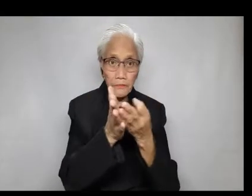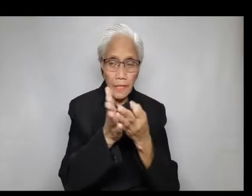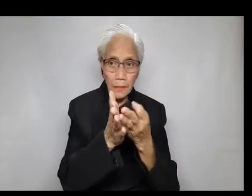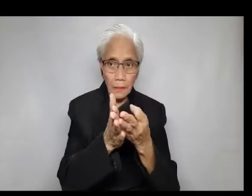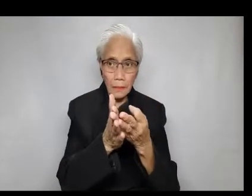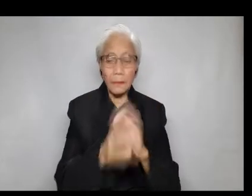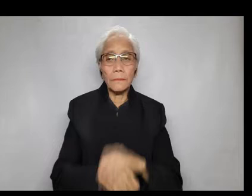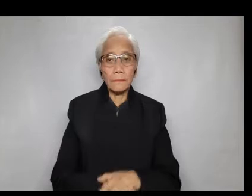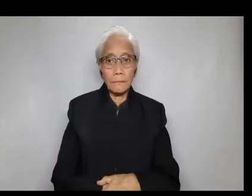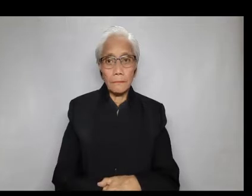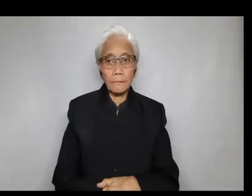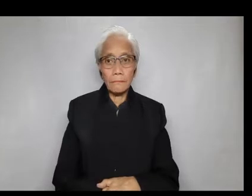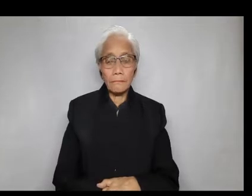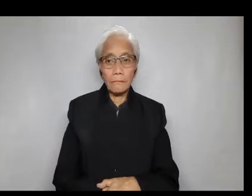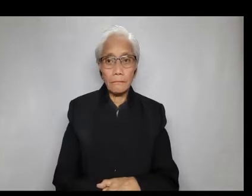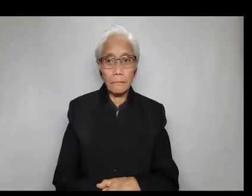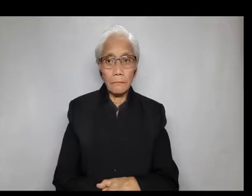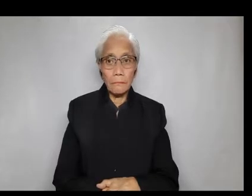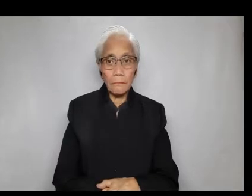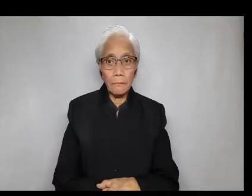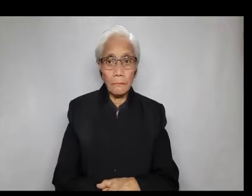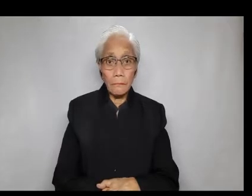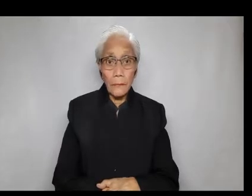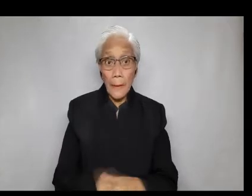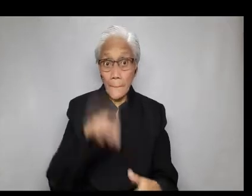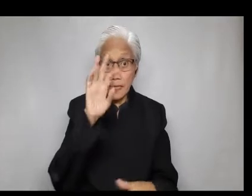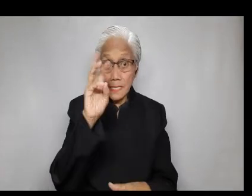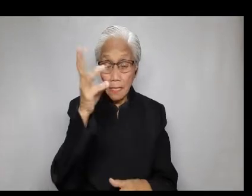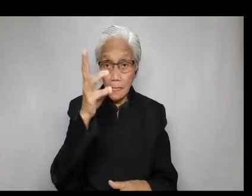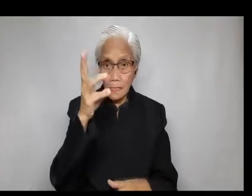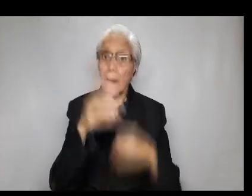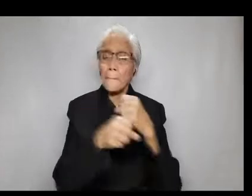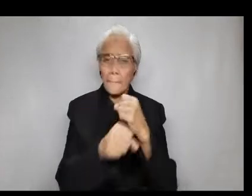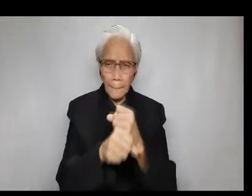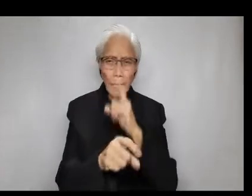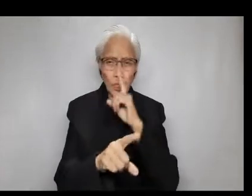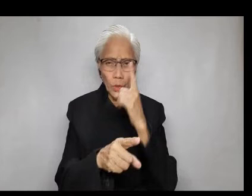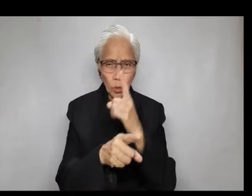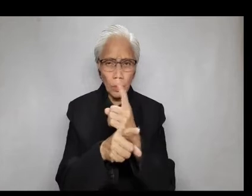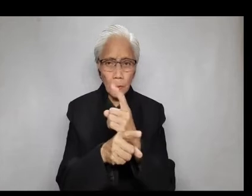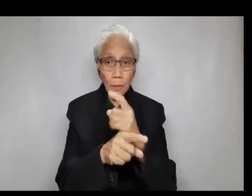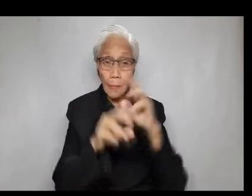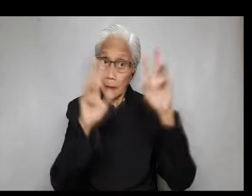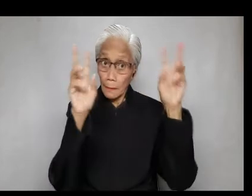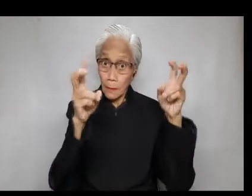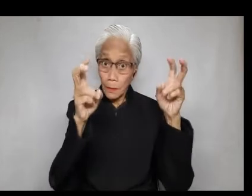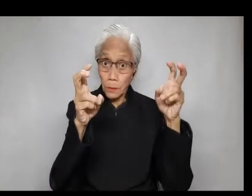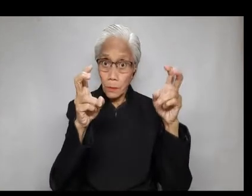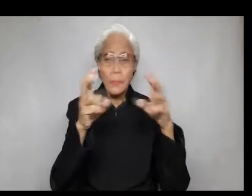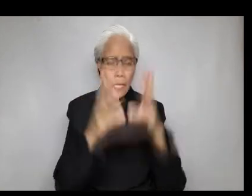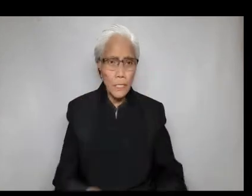repeat, avoid fake news and fabricated facts. Number 6,